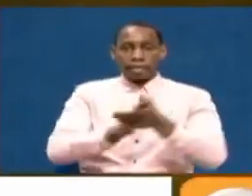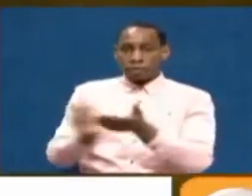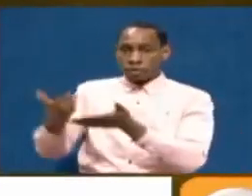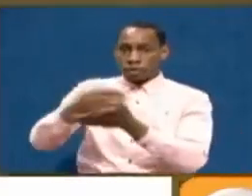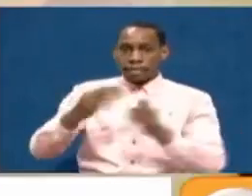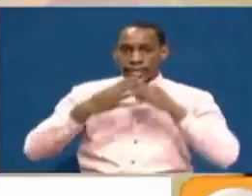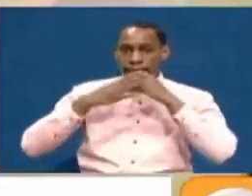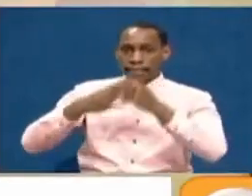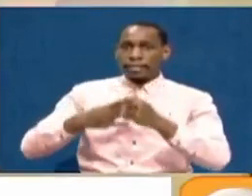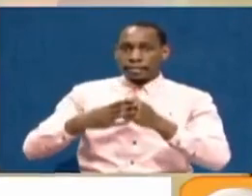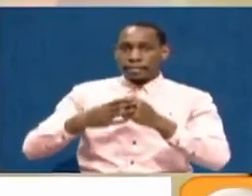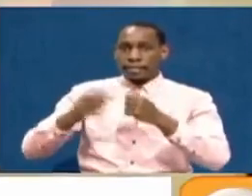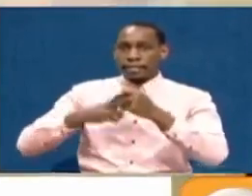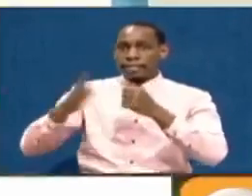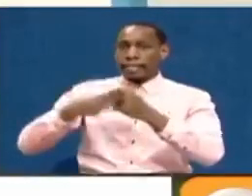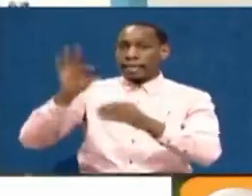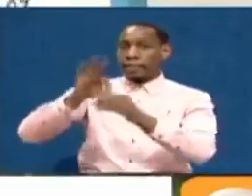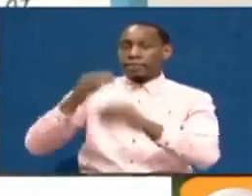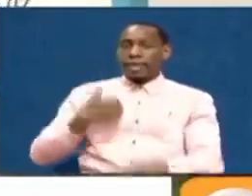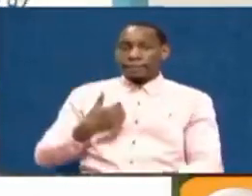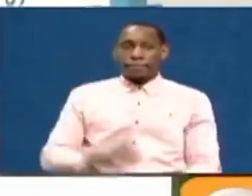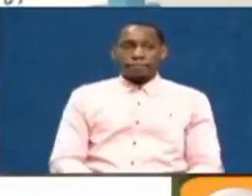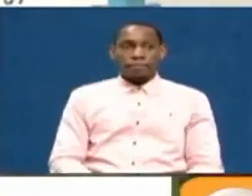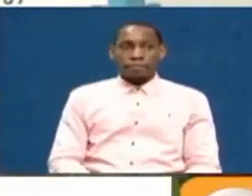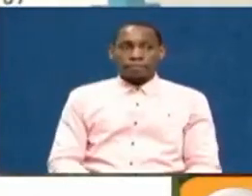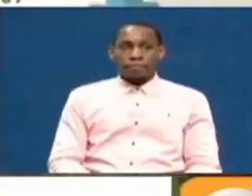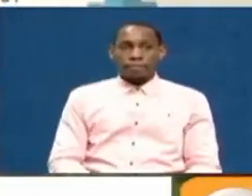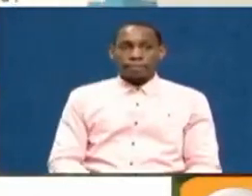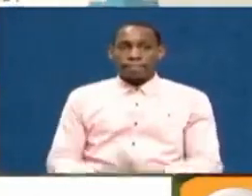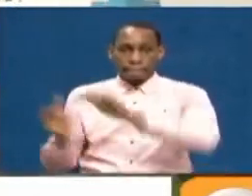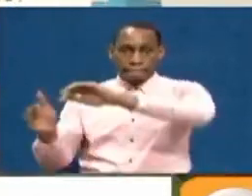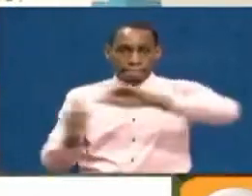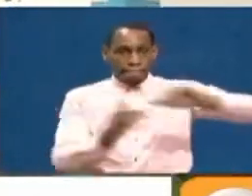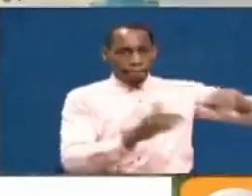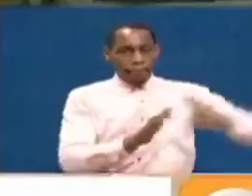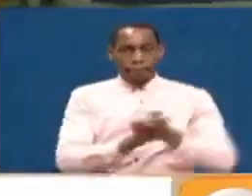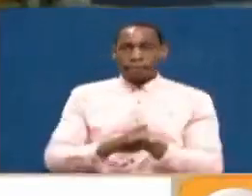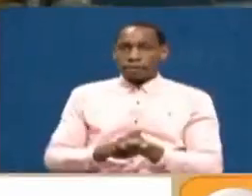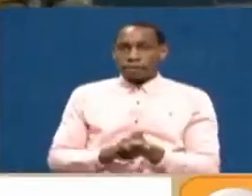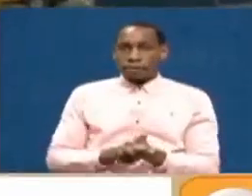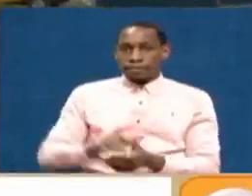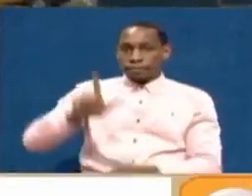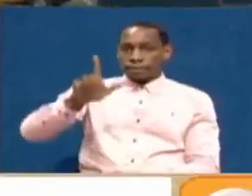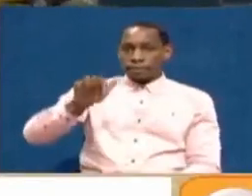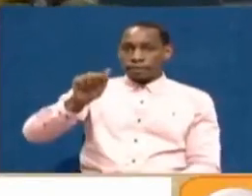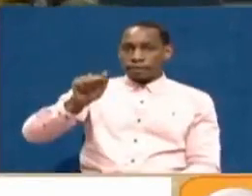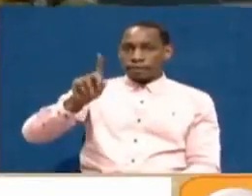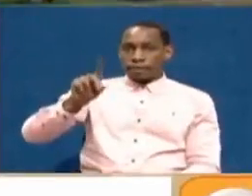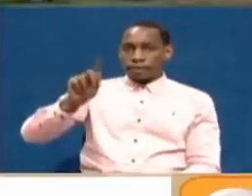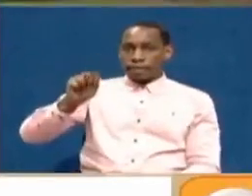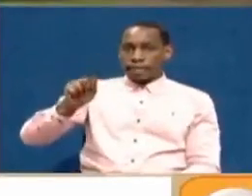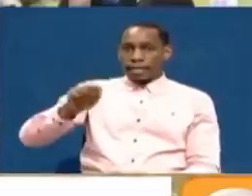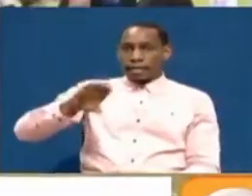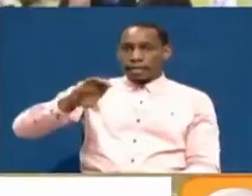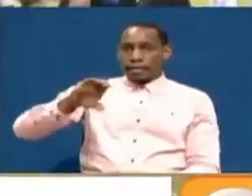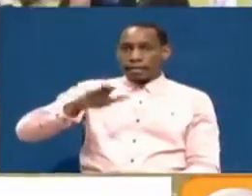garnered 979 votes. At the Milimani Primary School in London Ward, Nakuru